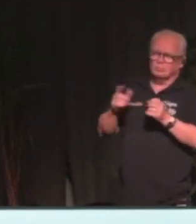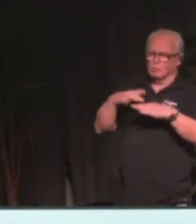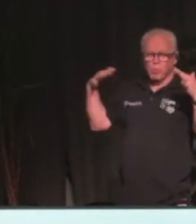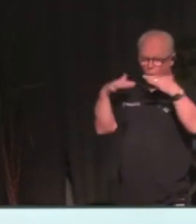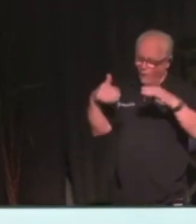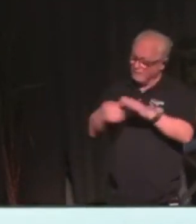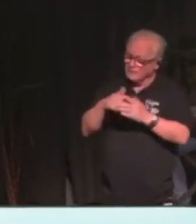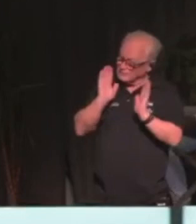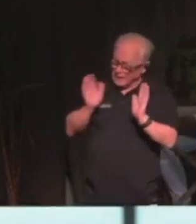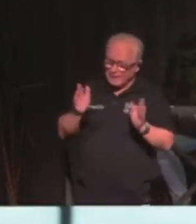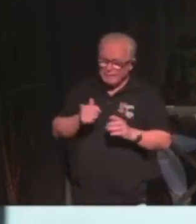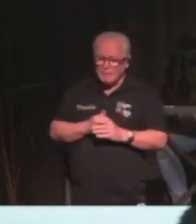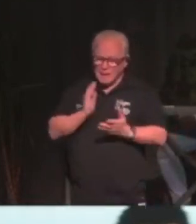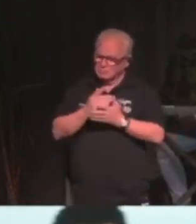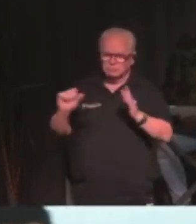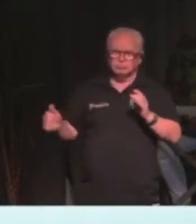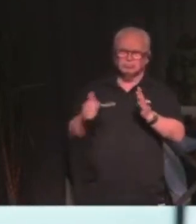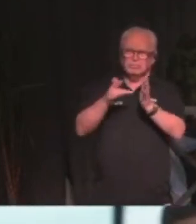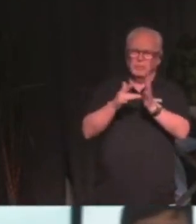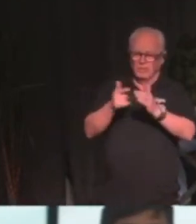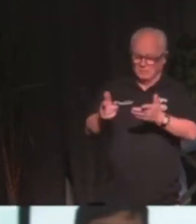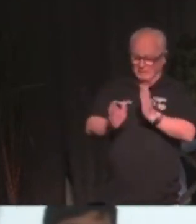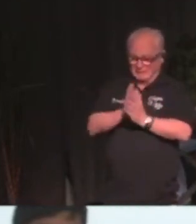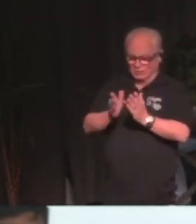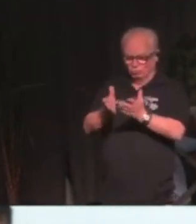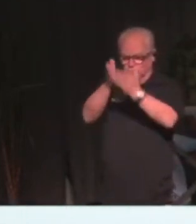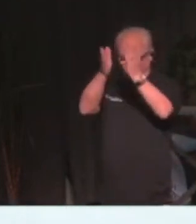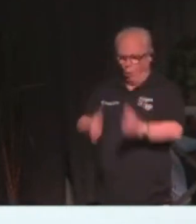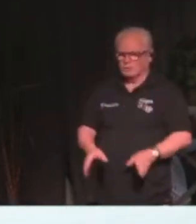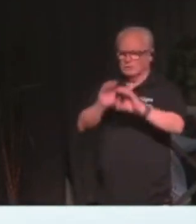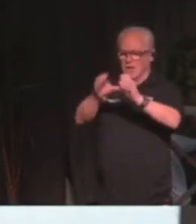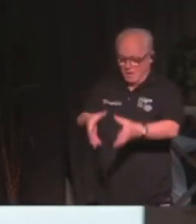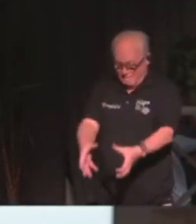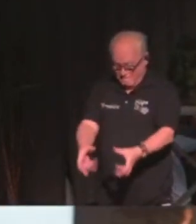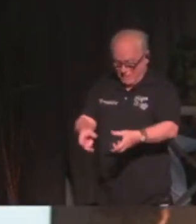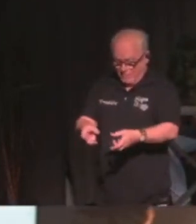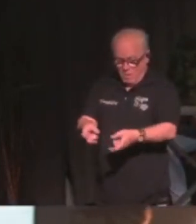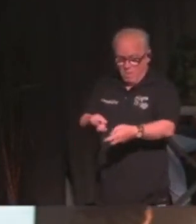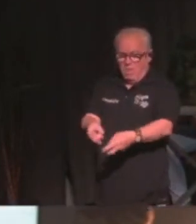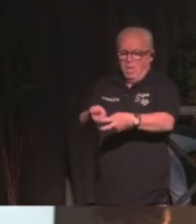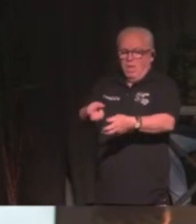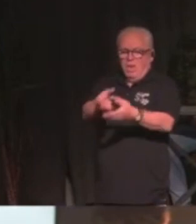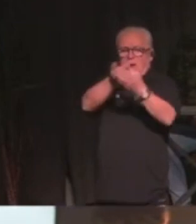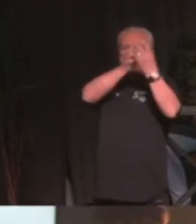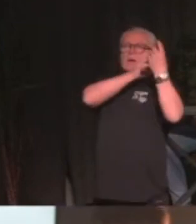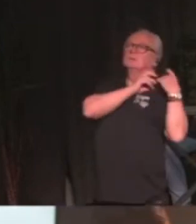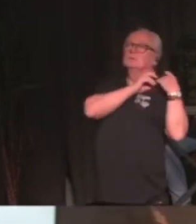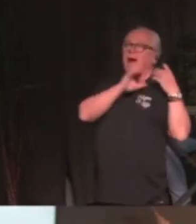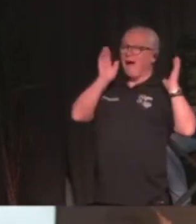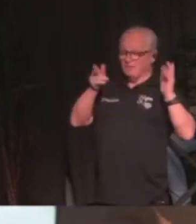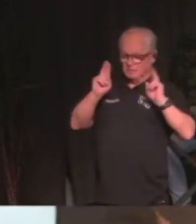Come on, this is where it really boils down. This is the cross. This is where I have to pick up the cross. This is where we have to die.